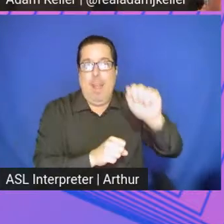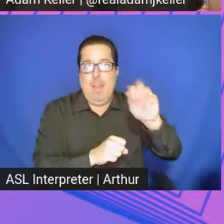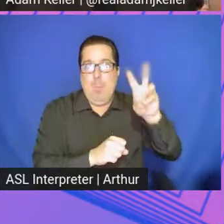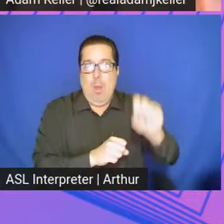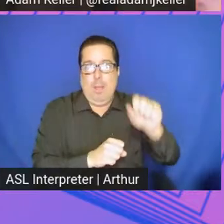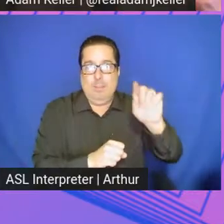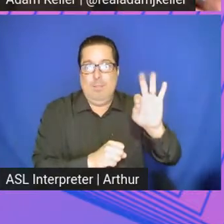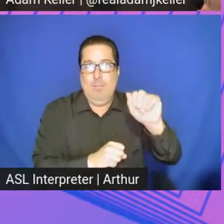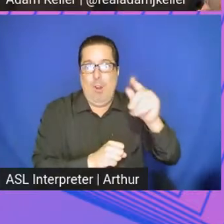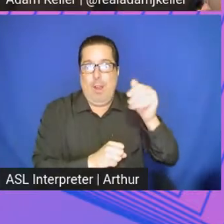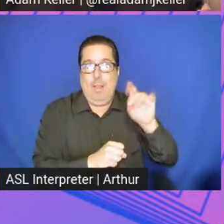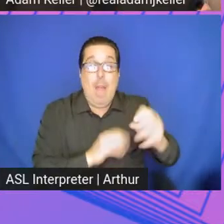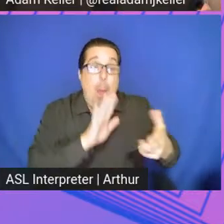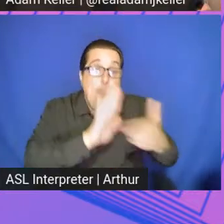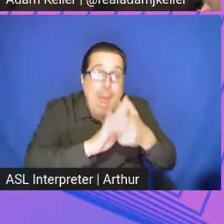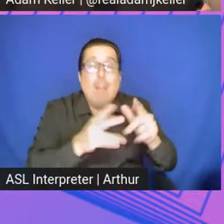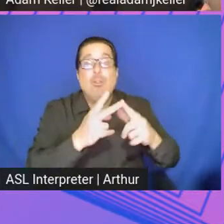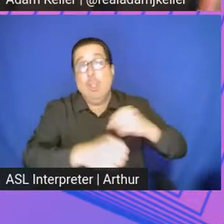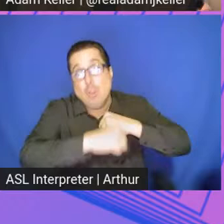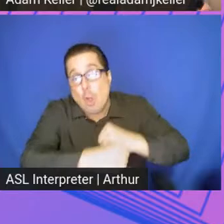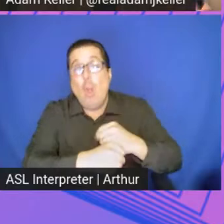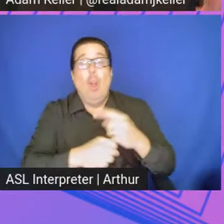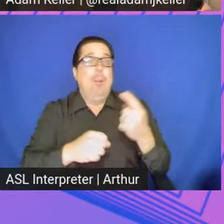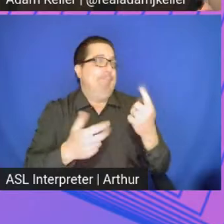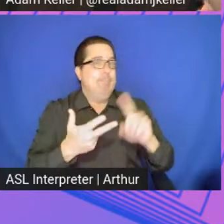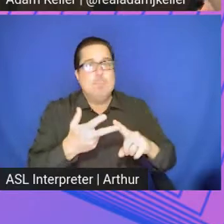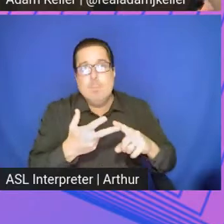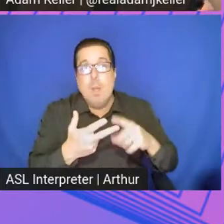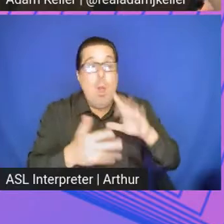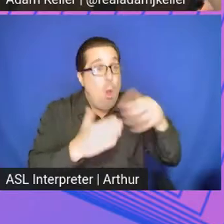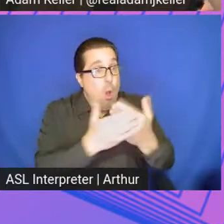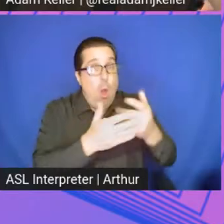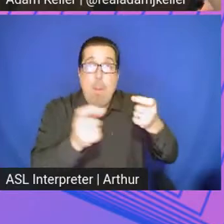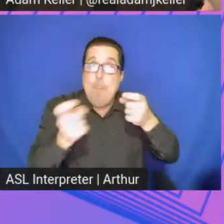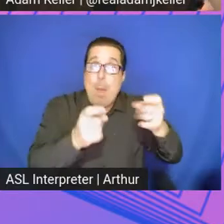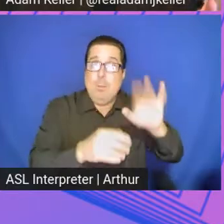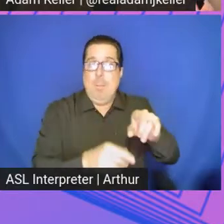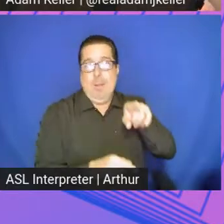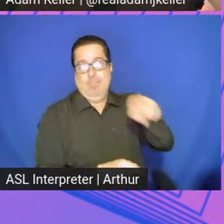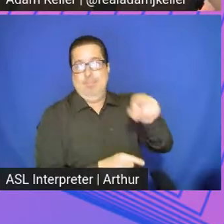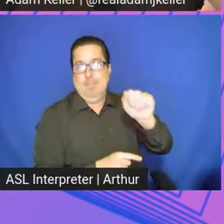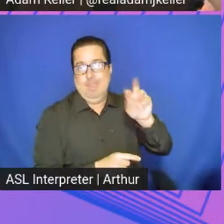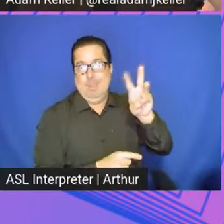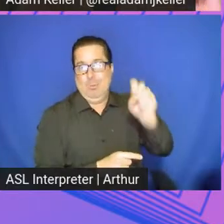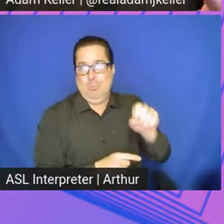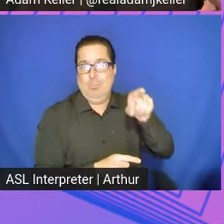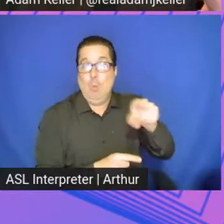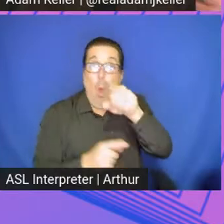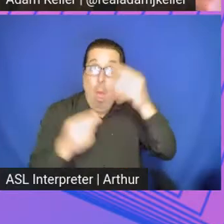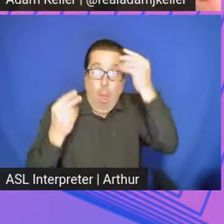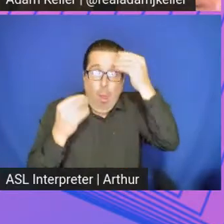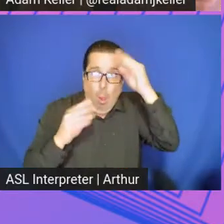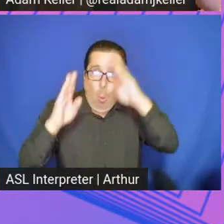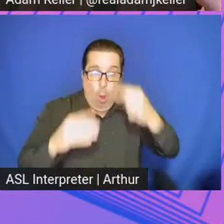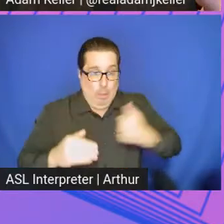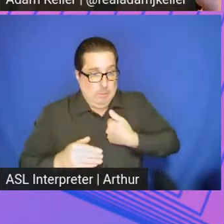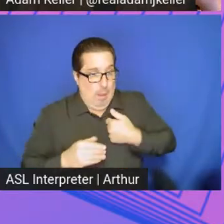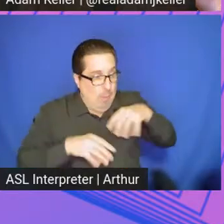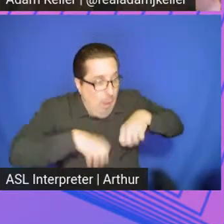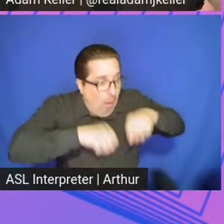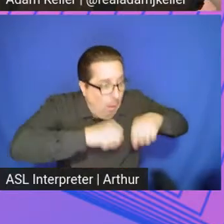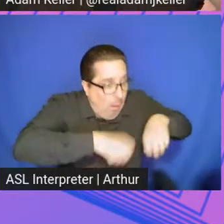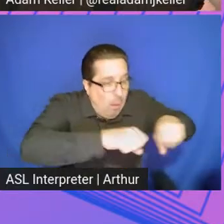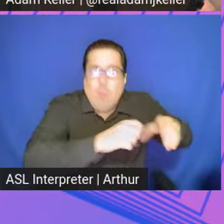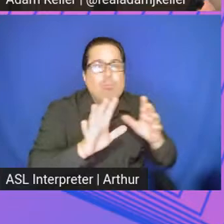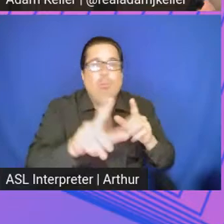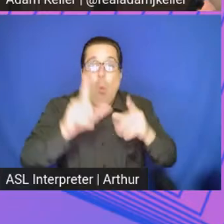means patching, securing of the host, it's all managed by AWS. You don't have to think about it. You just focus on launching